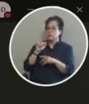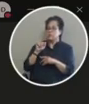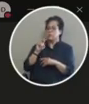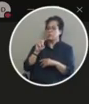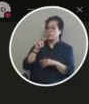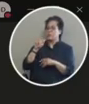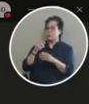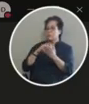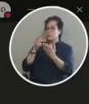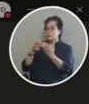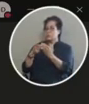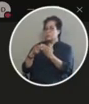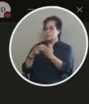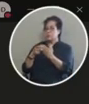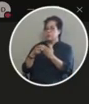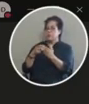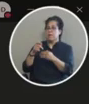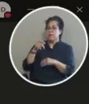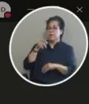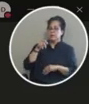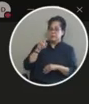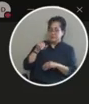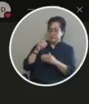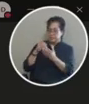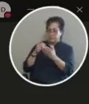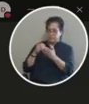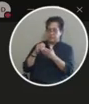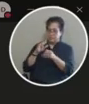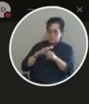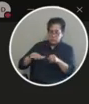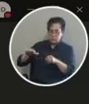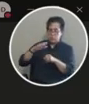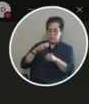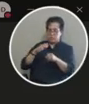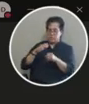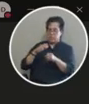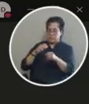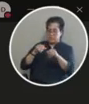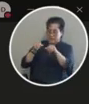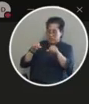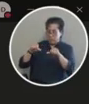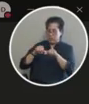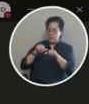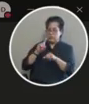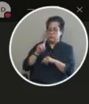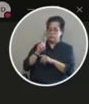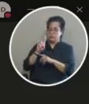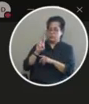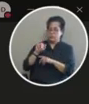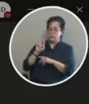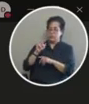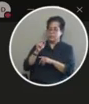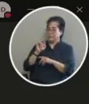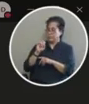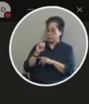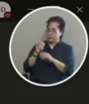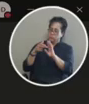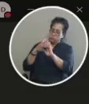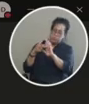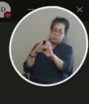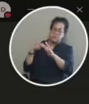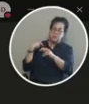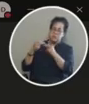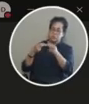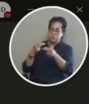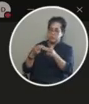project and declare the Darringita and the surrounding neighborhoods a historic district. You would